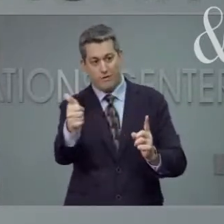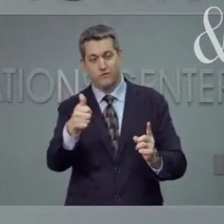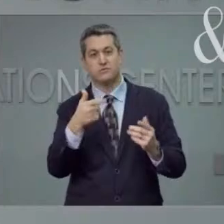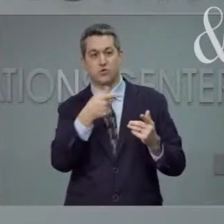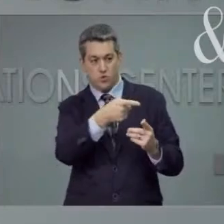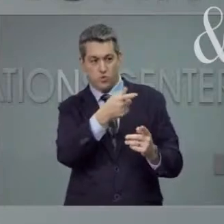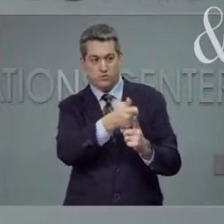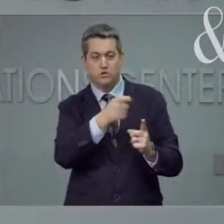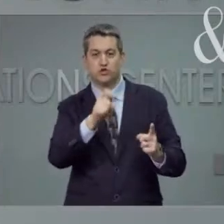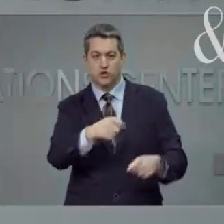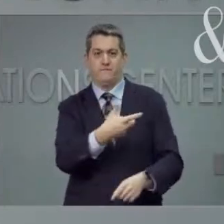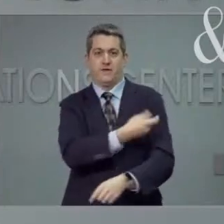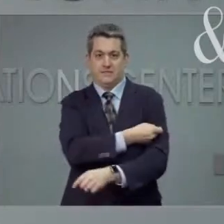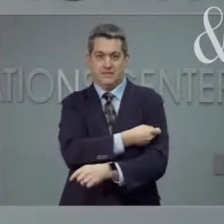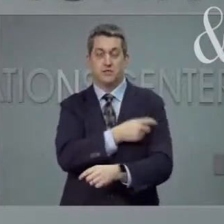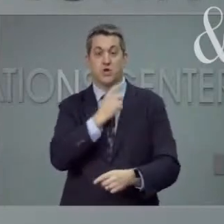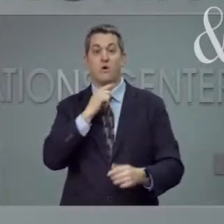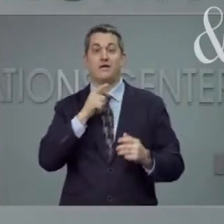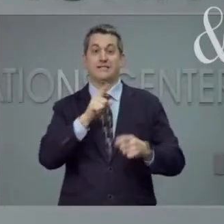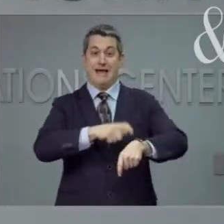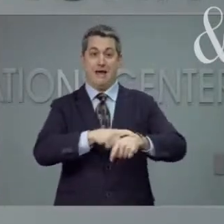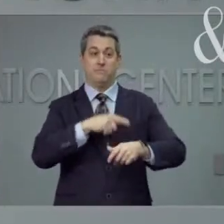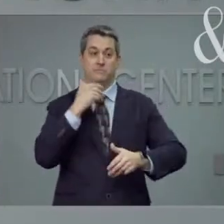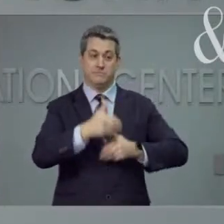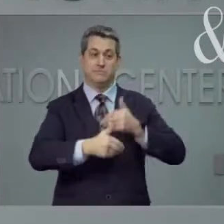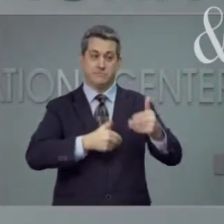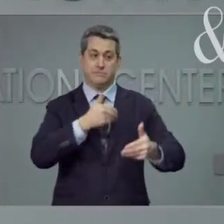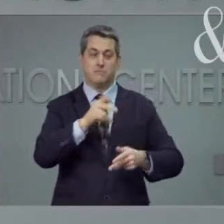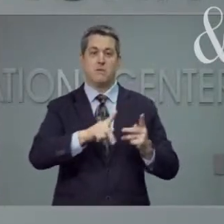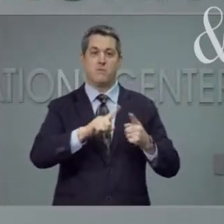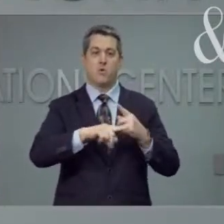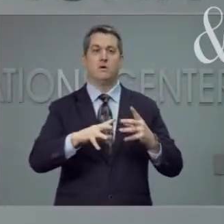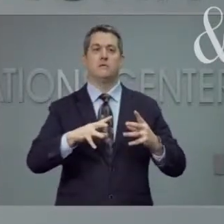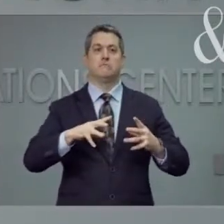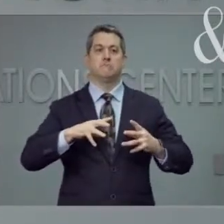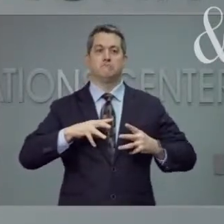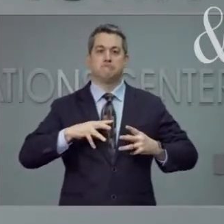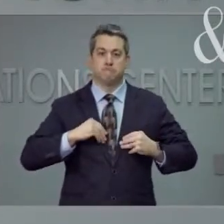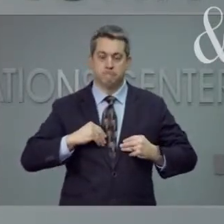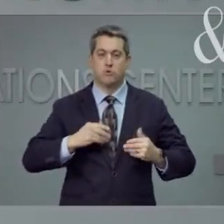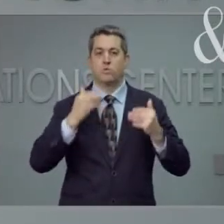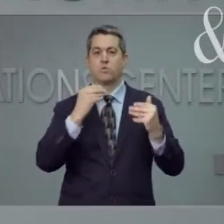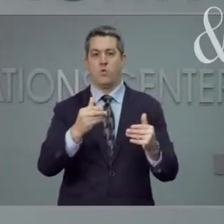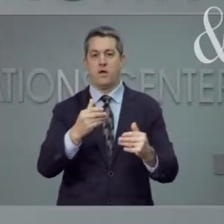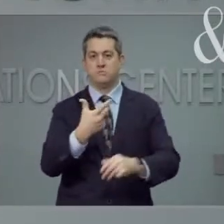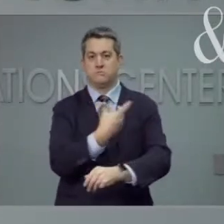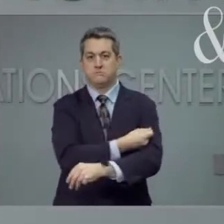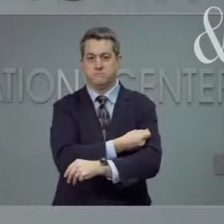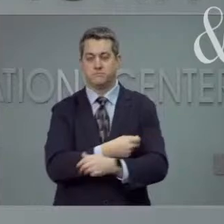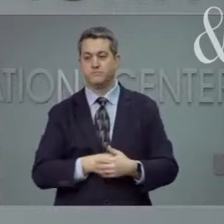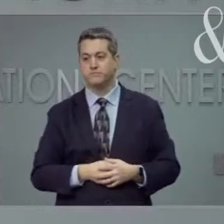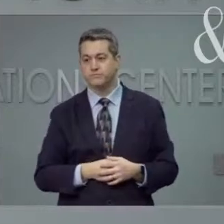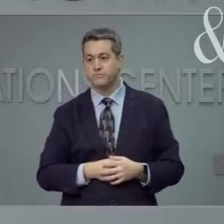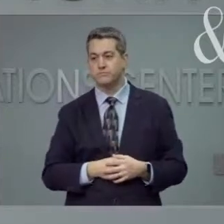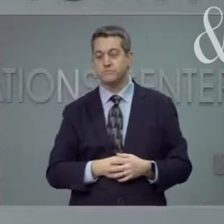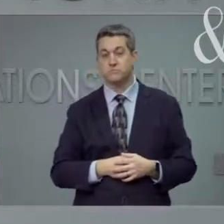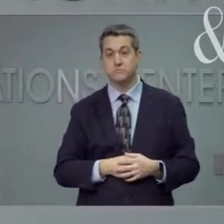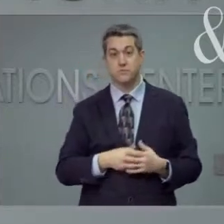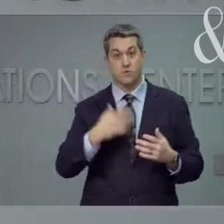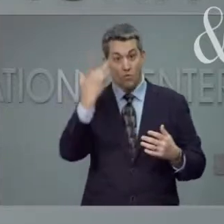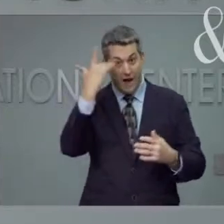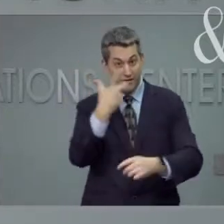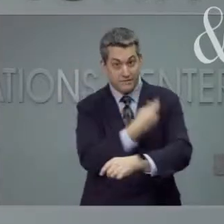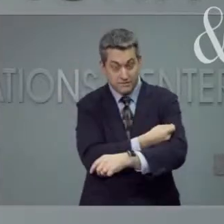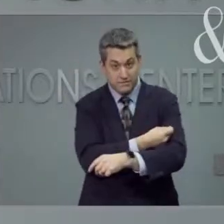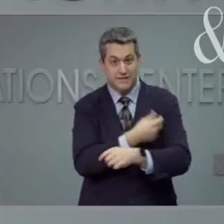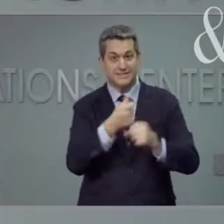along that people will become more understanding and will go ahead and take this vaccine in order to save their lives, lives